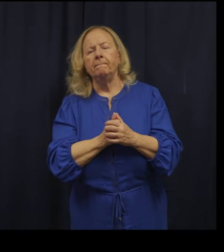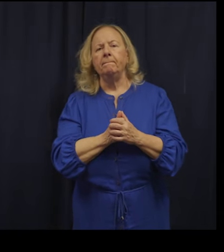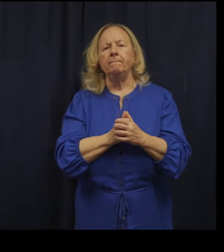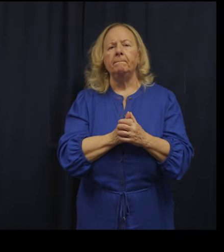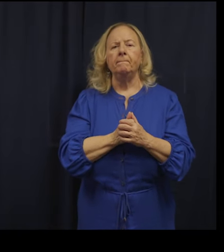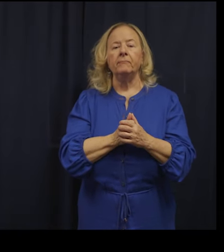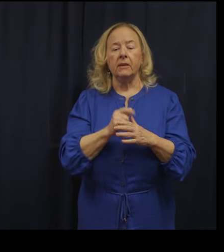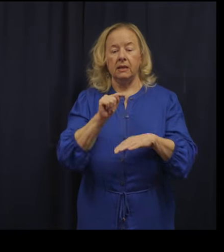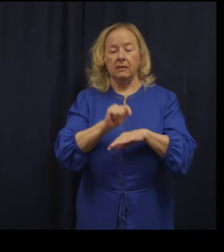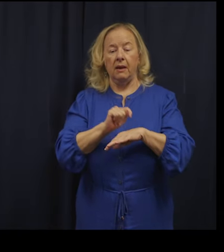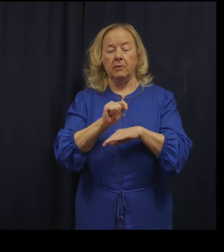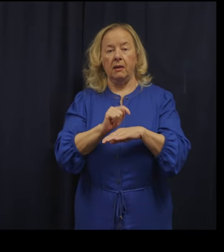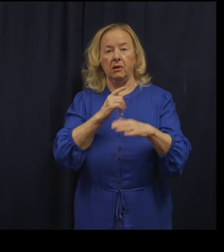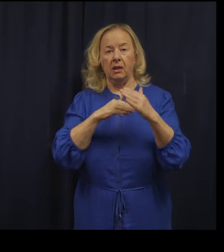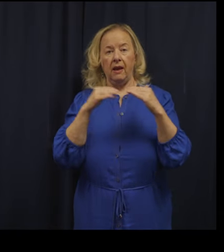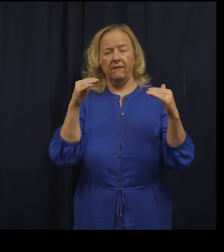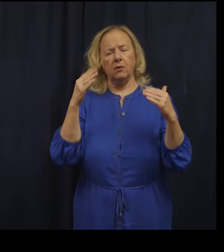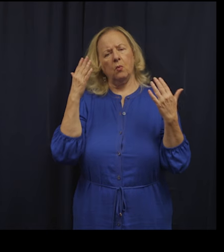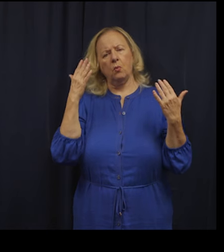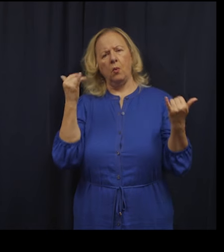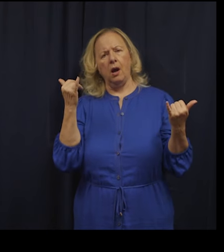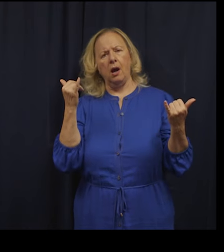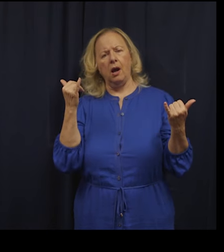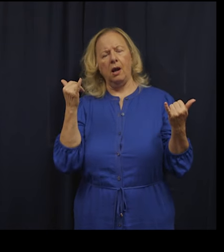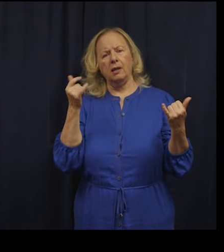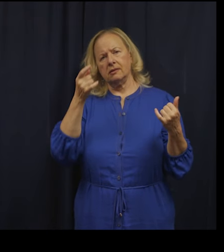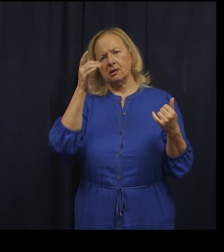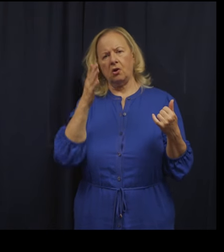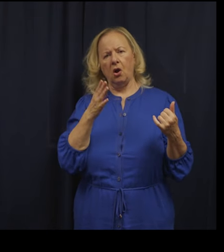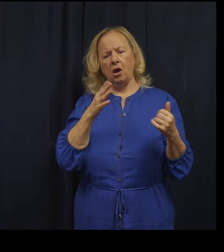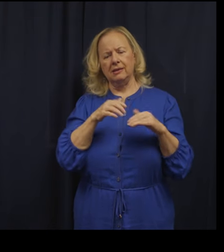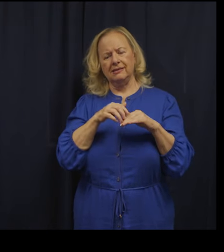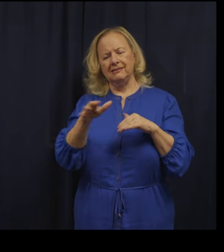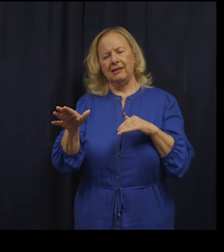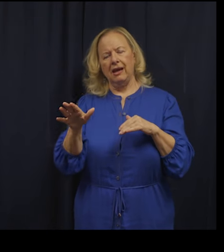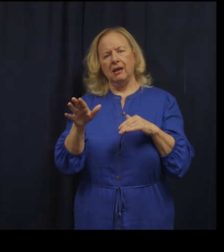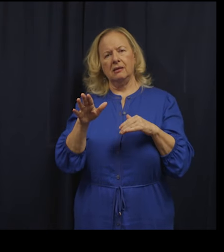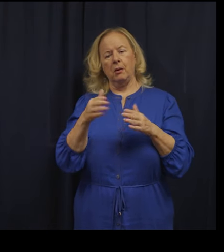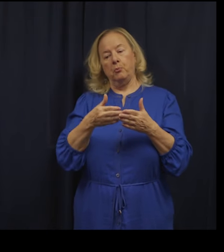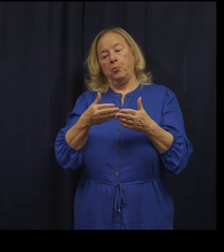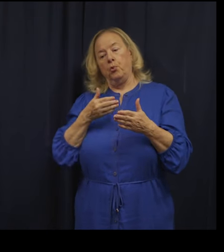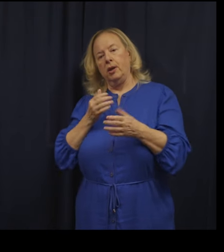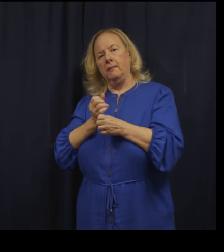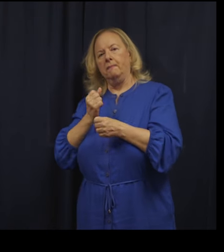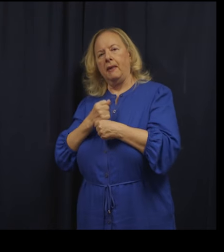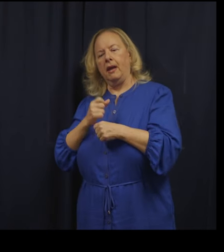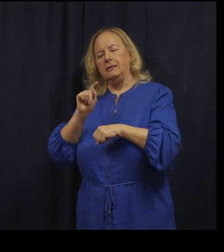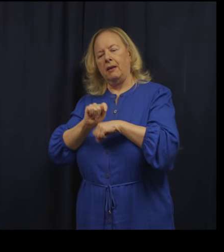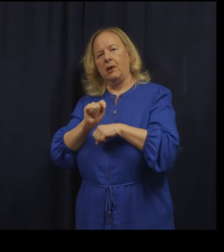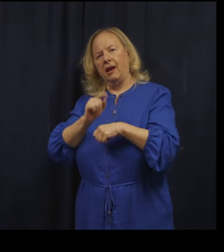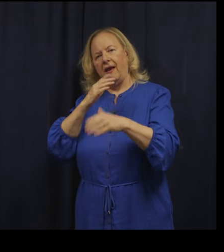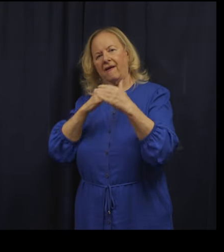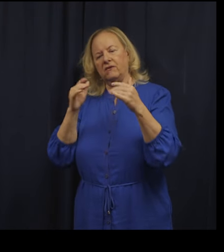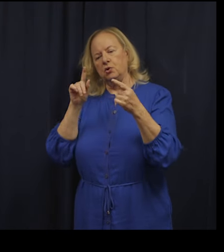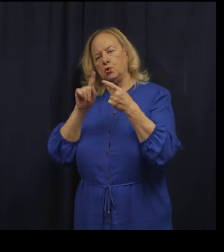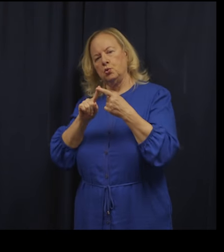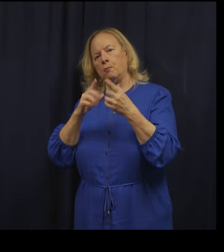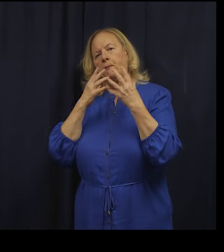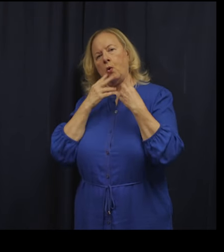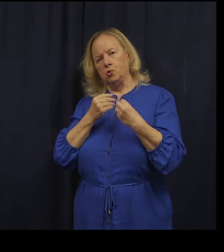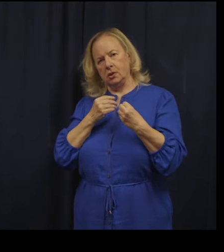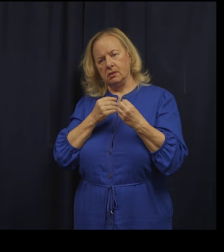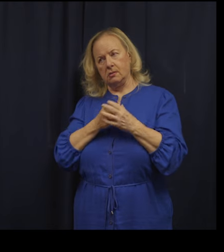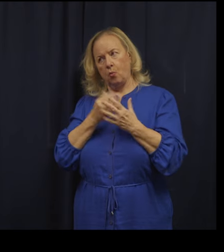Since there's a tabernacle in heaven, why didn't God send a pre-made tabernacle from heaven down to Moses